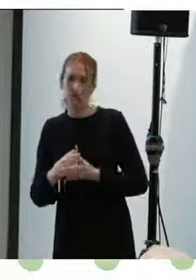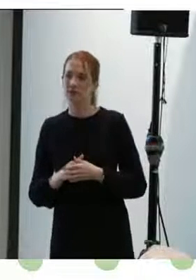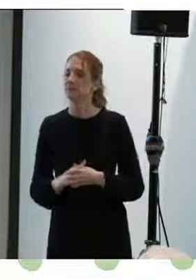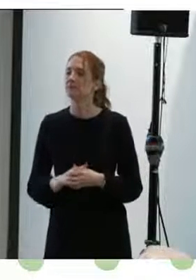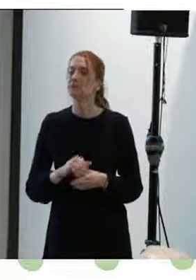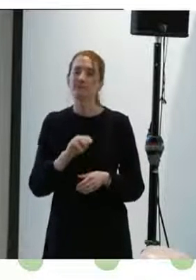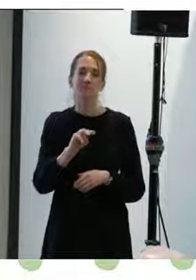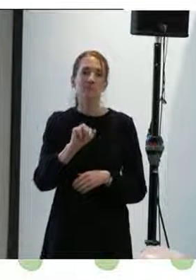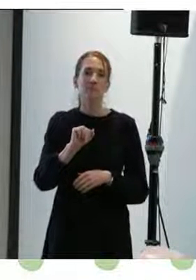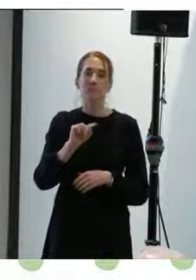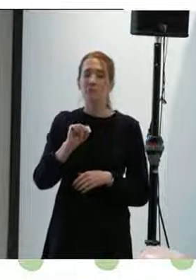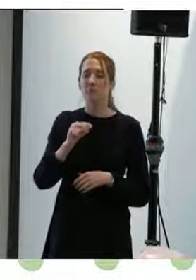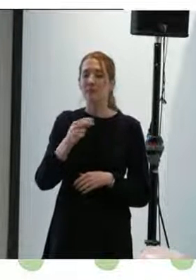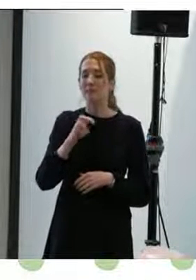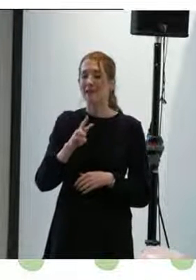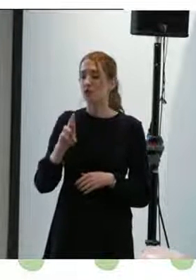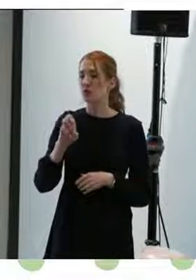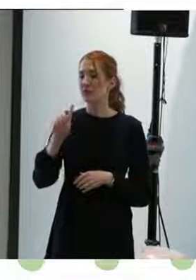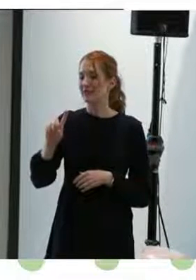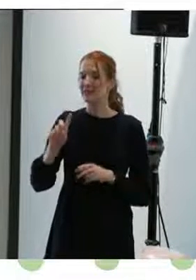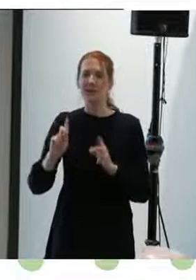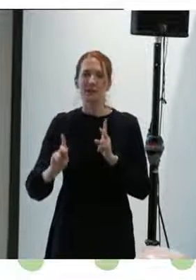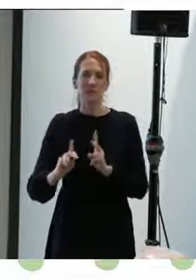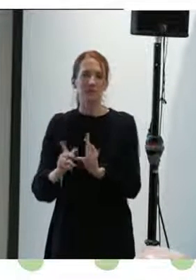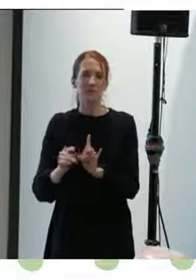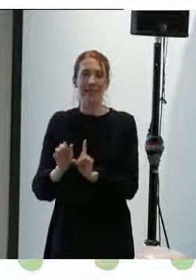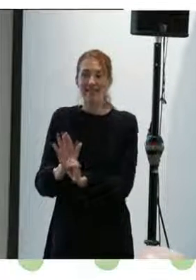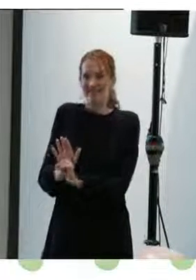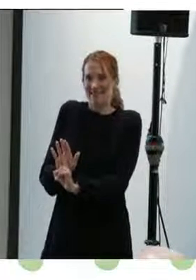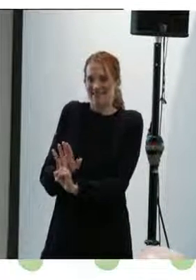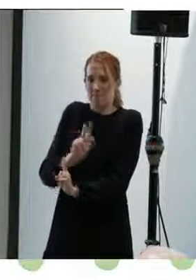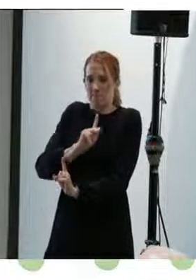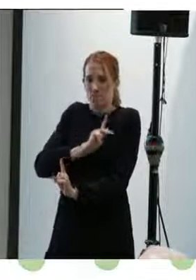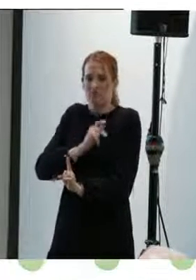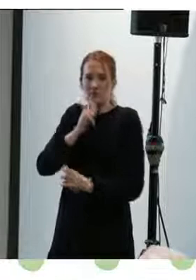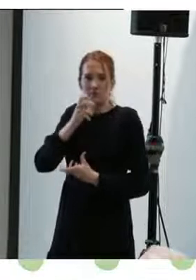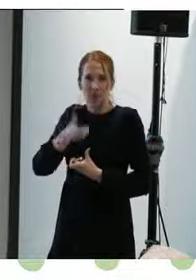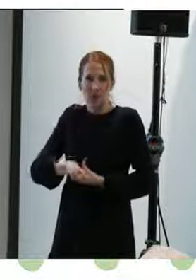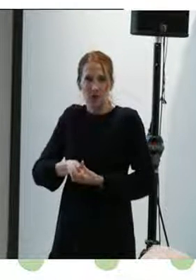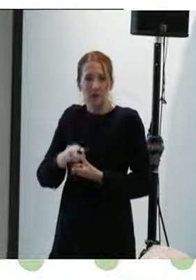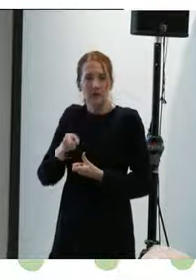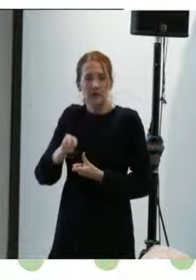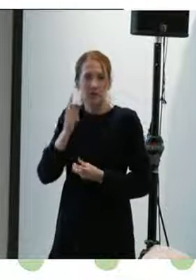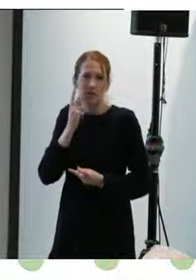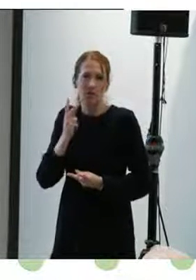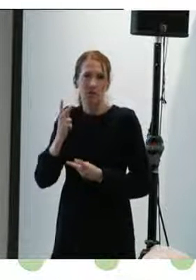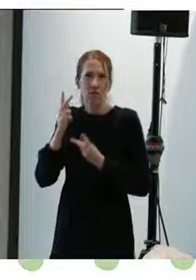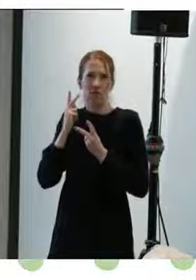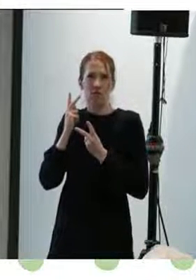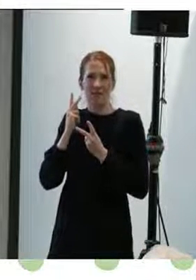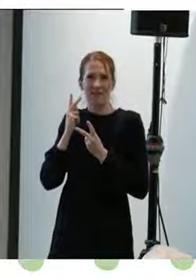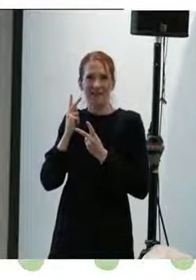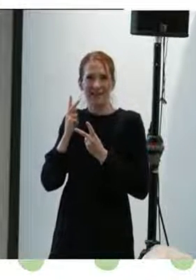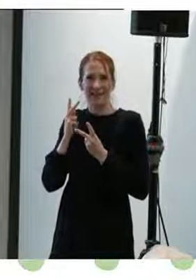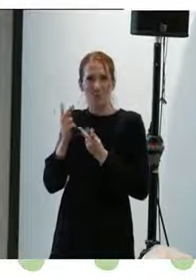When people talked about their own distrust, did they ever reflect on where it's gotten them?